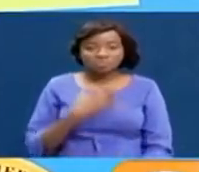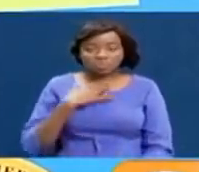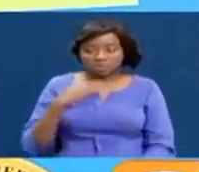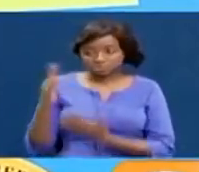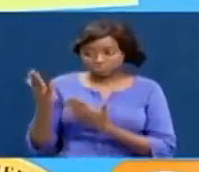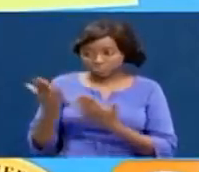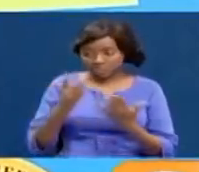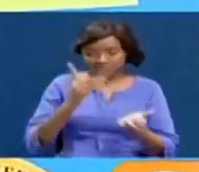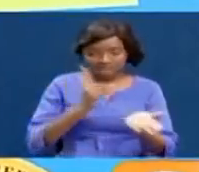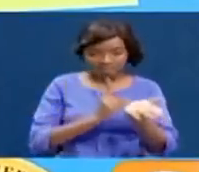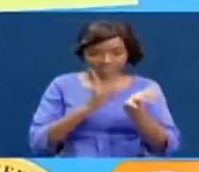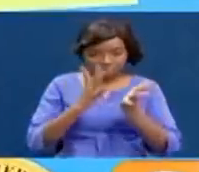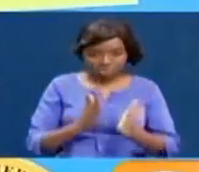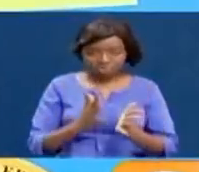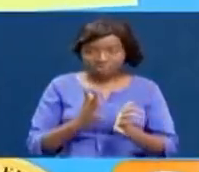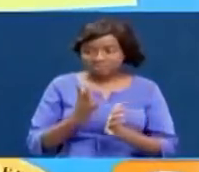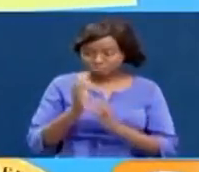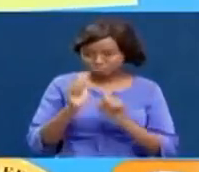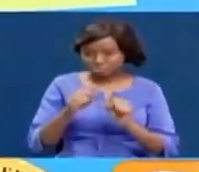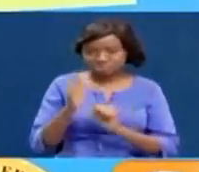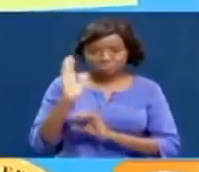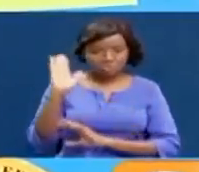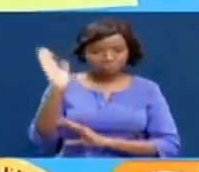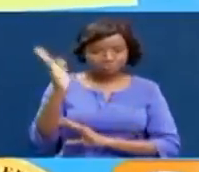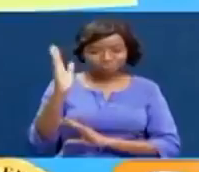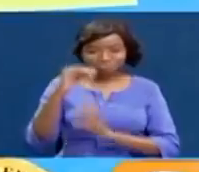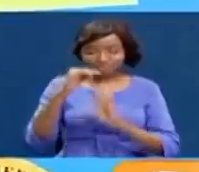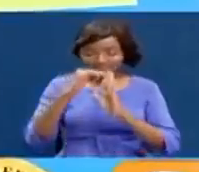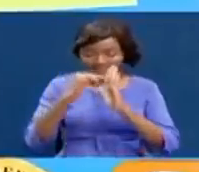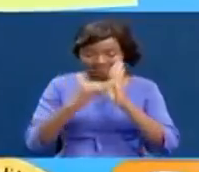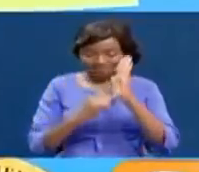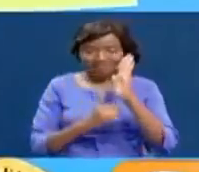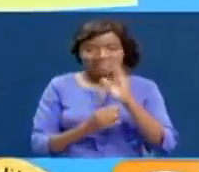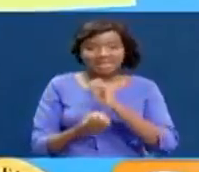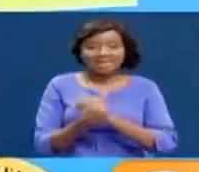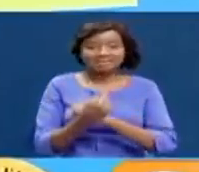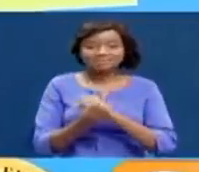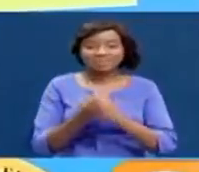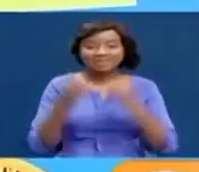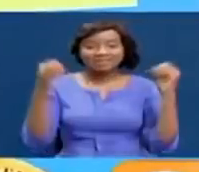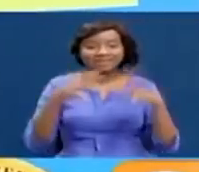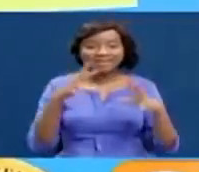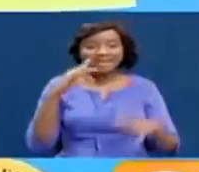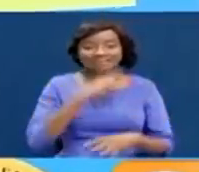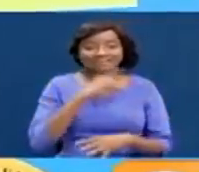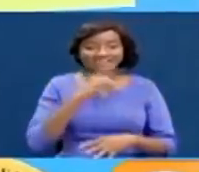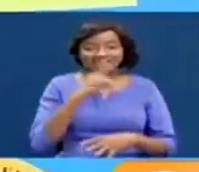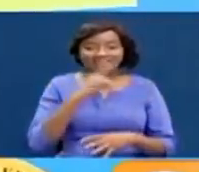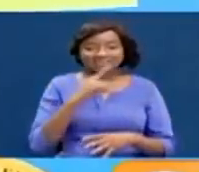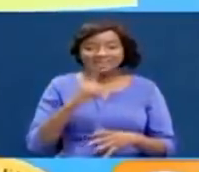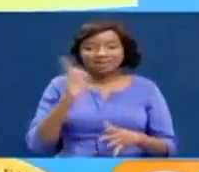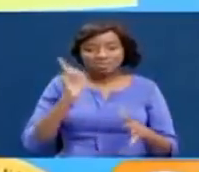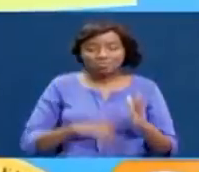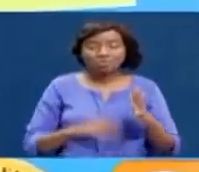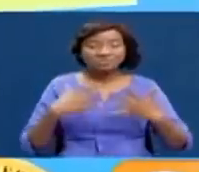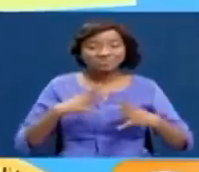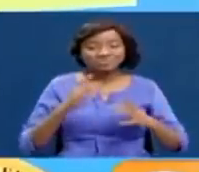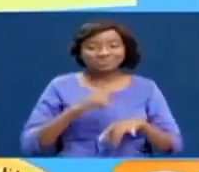Amos, after my speech, talk to the danger of persons passing away at